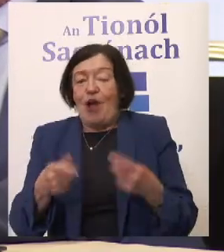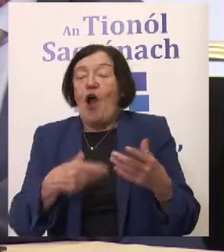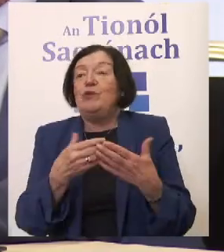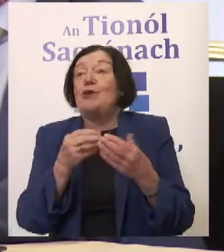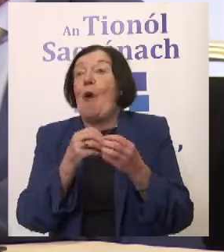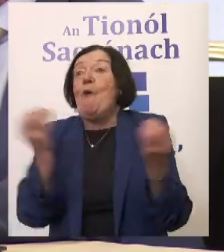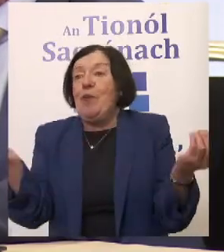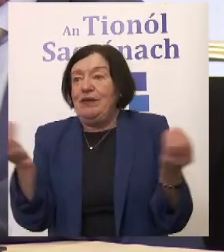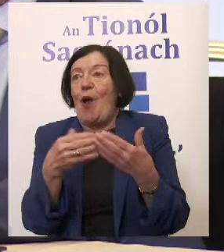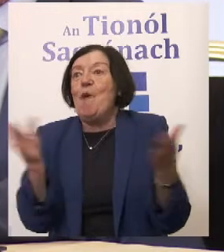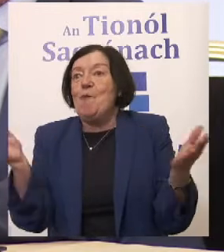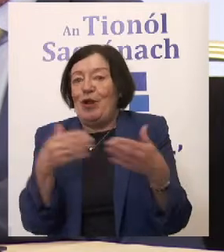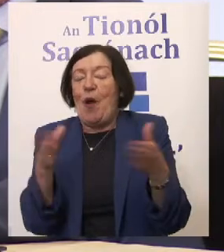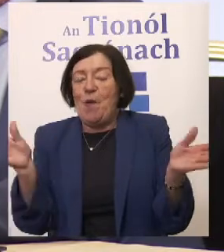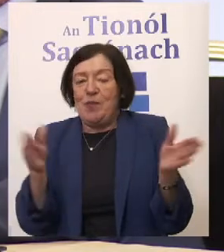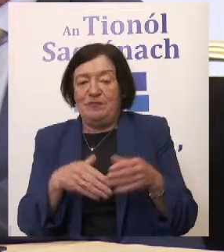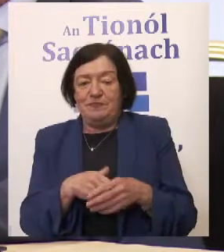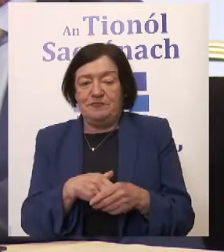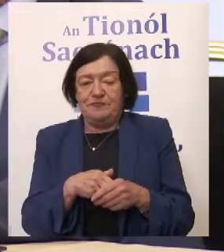open.